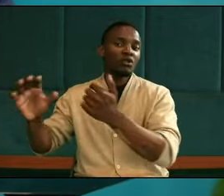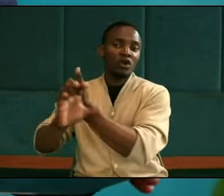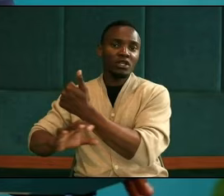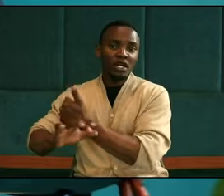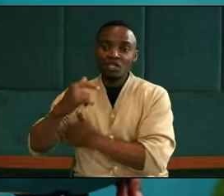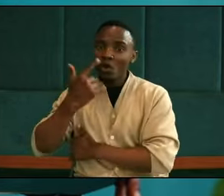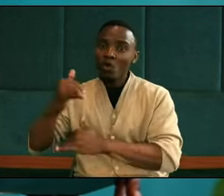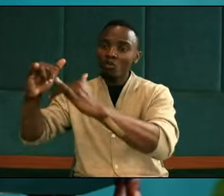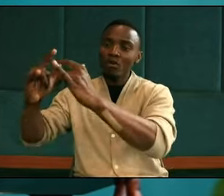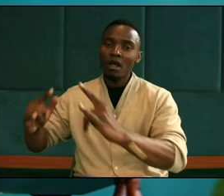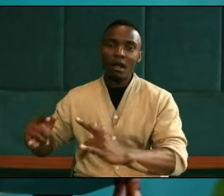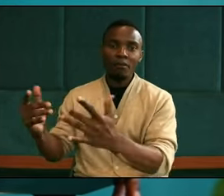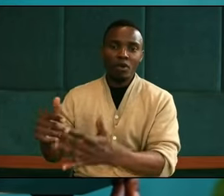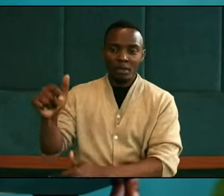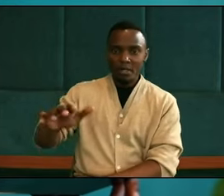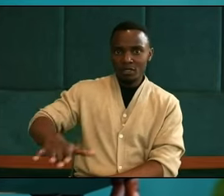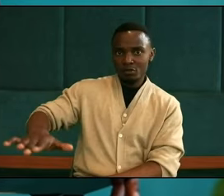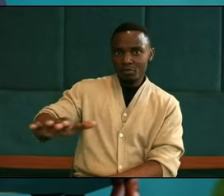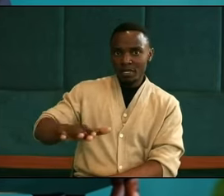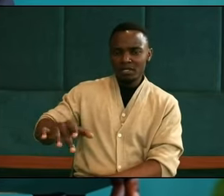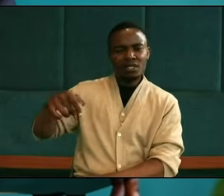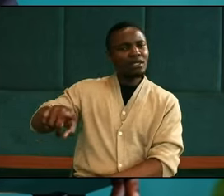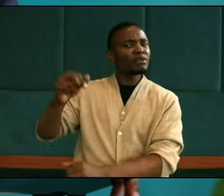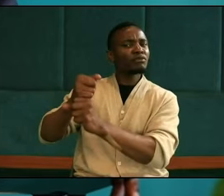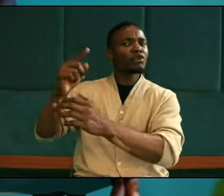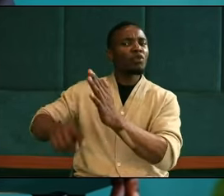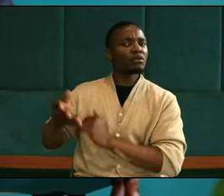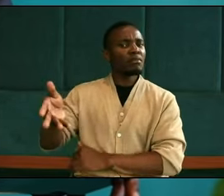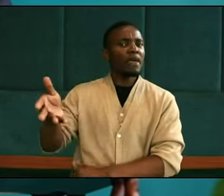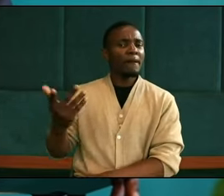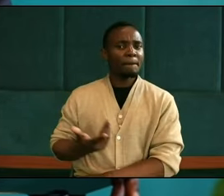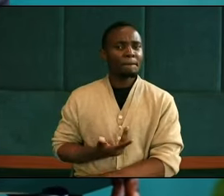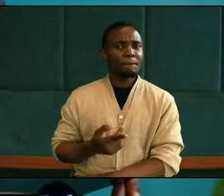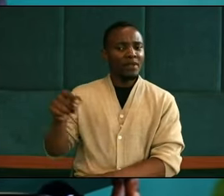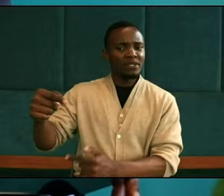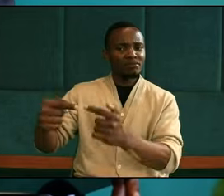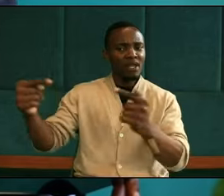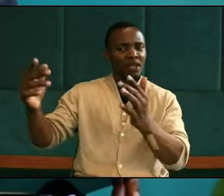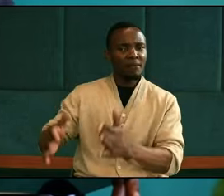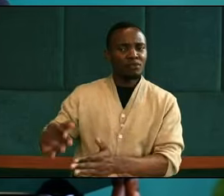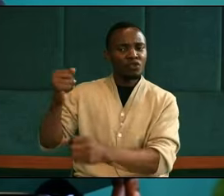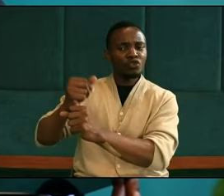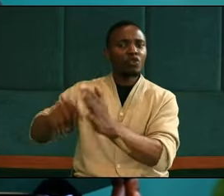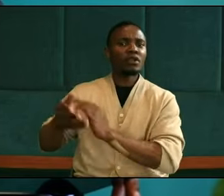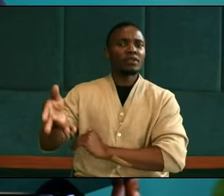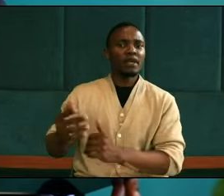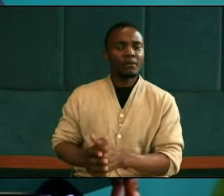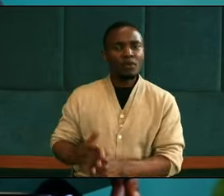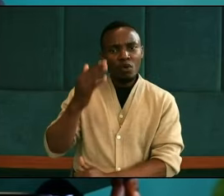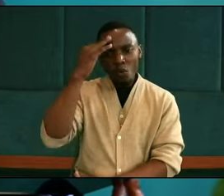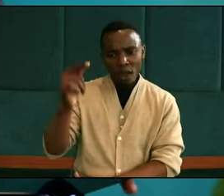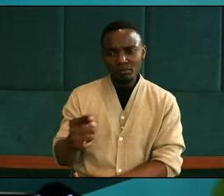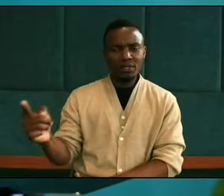camping at Michmash. What are they doing at Michmash? Why are the